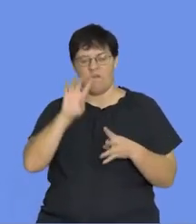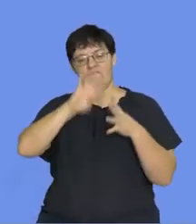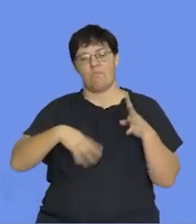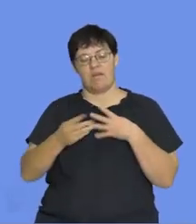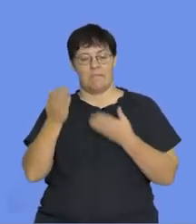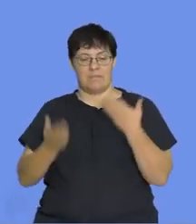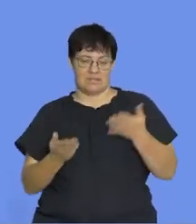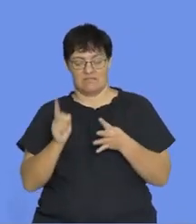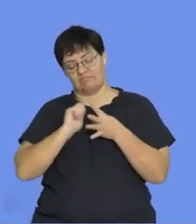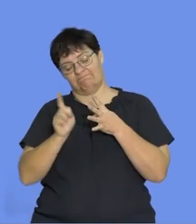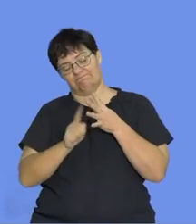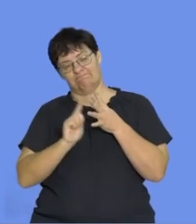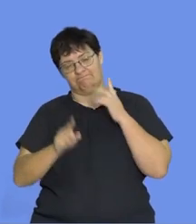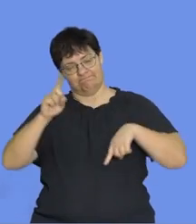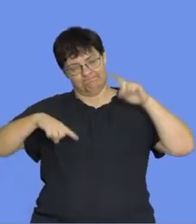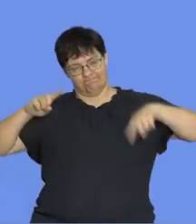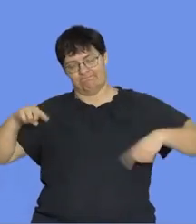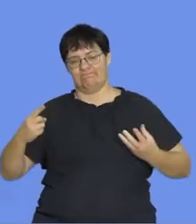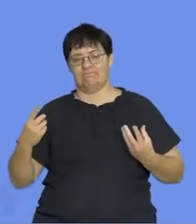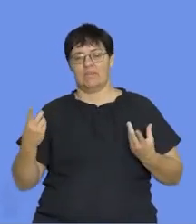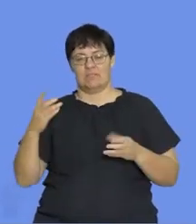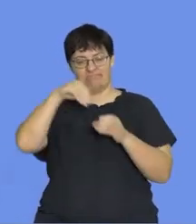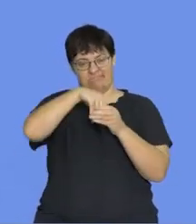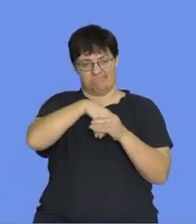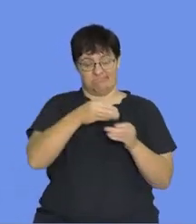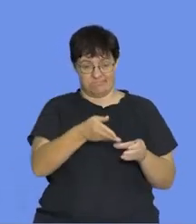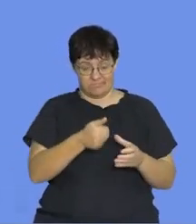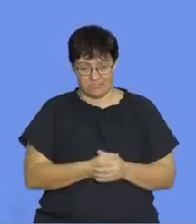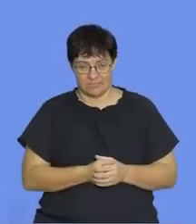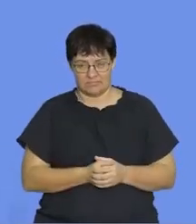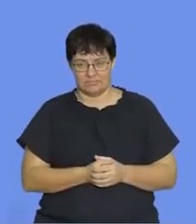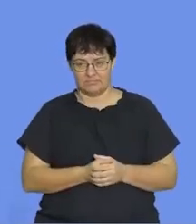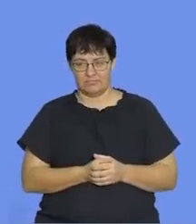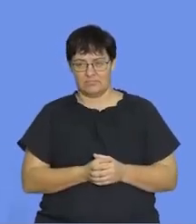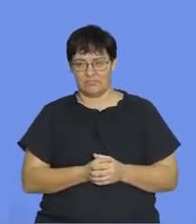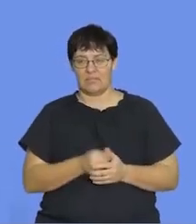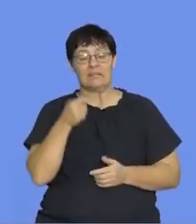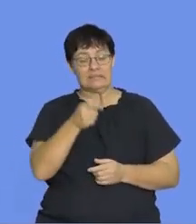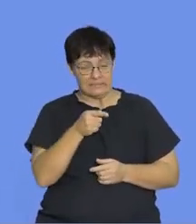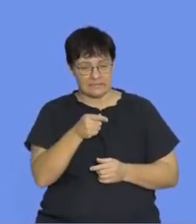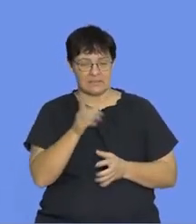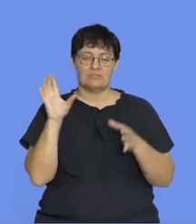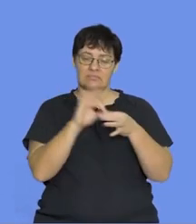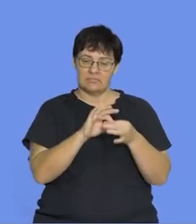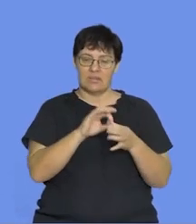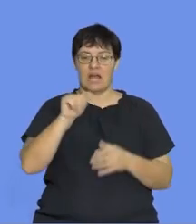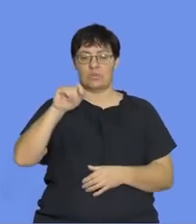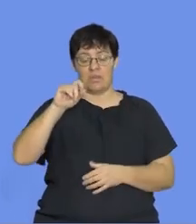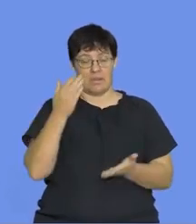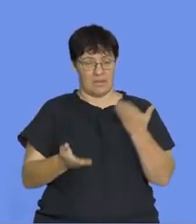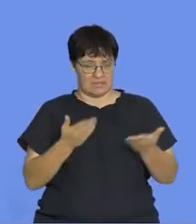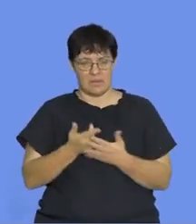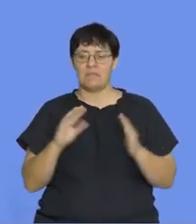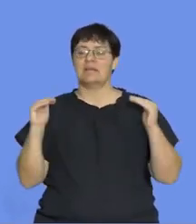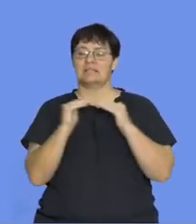of different substances, okay? So when we talk about the relative atomic mass, okay, this has to do with the